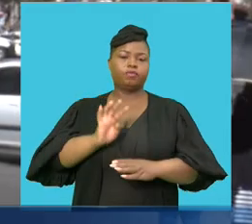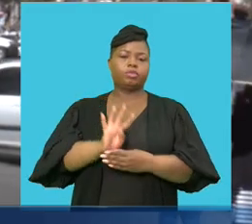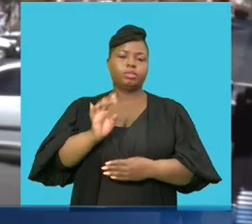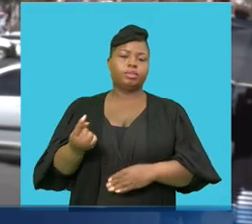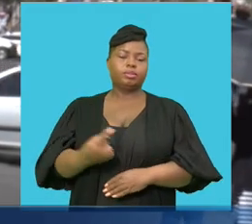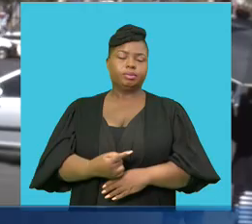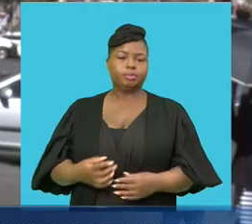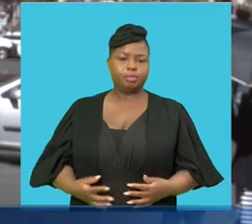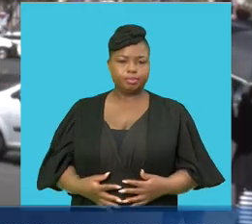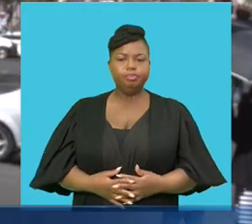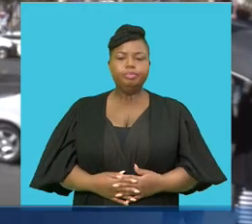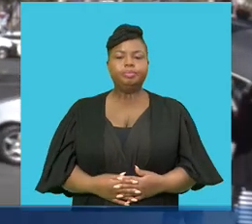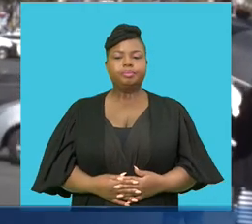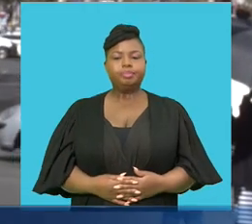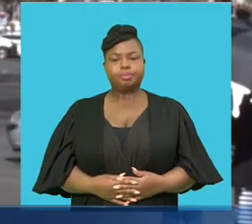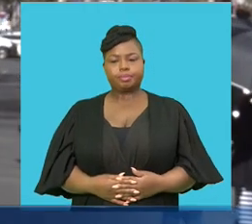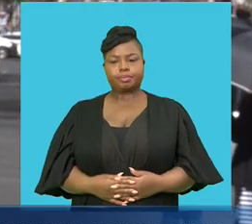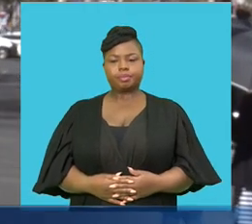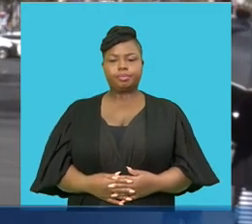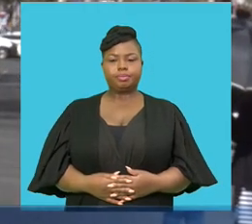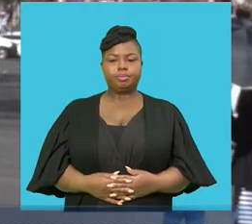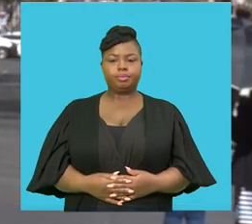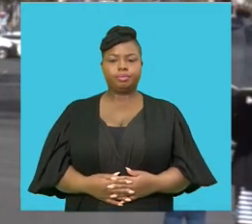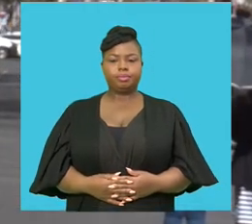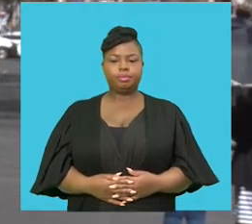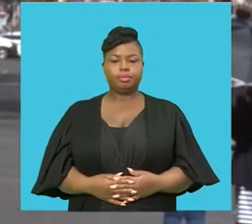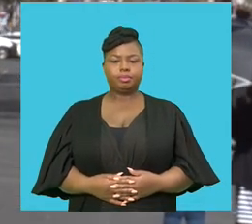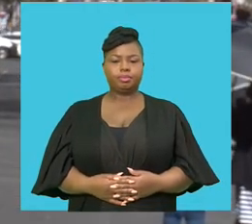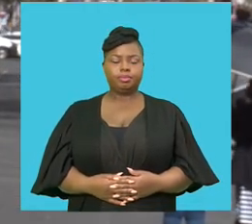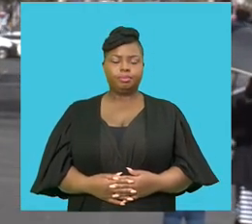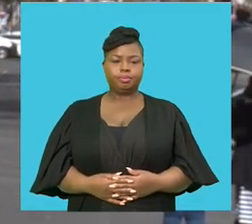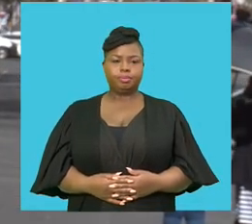Ezindabeni zeSoweto TV, nginokulunga Mthembu ngiseBramfontein.